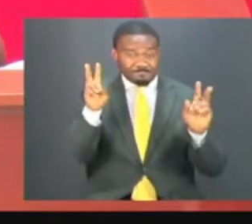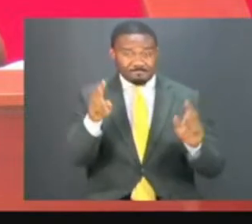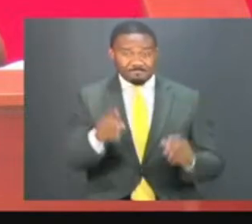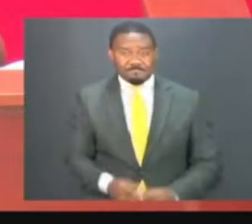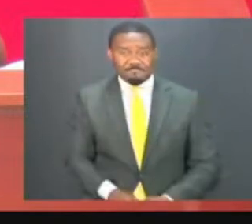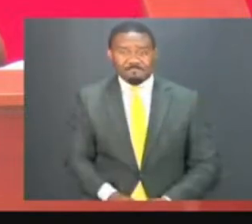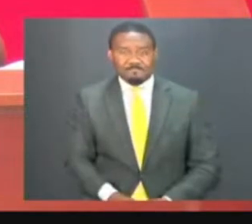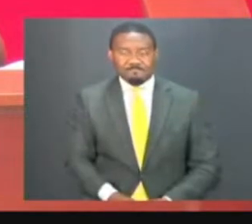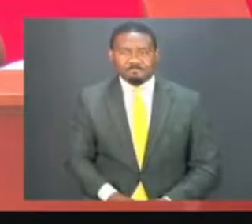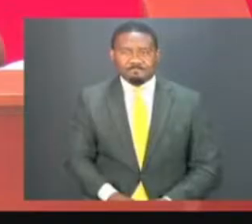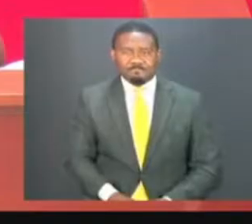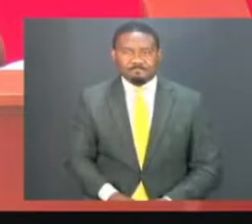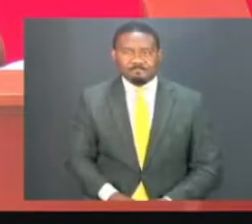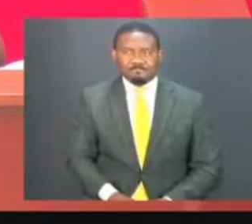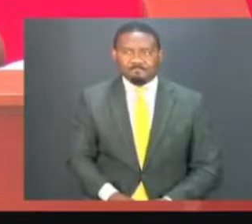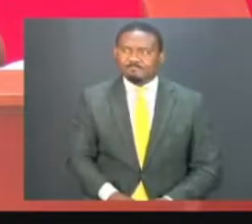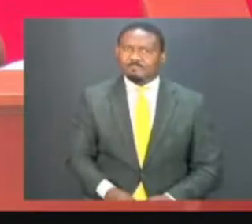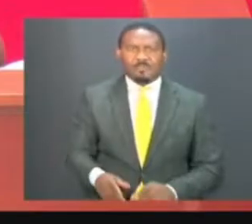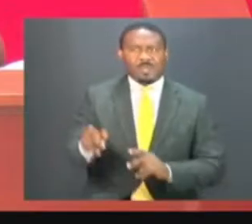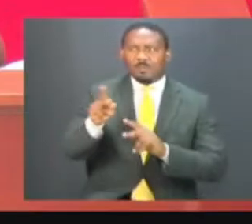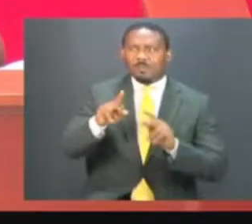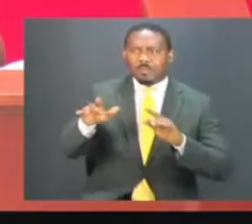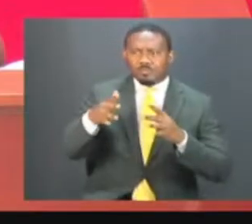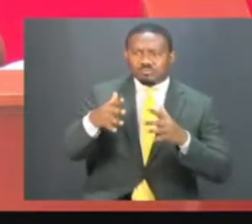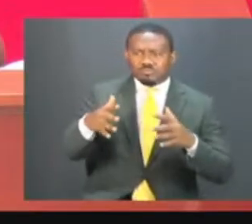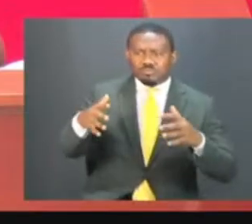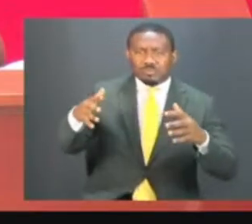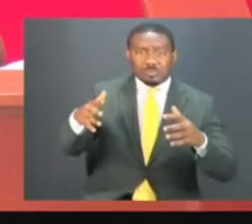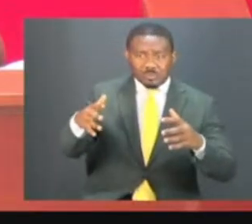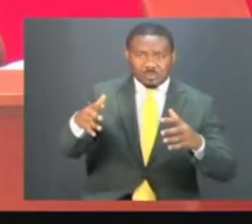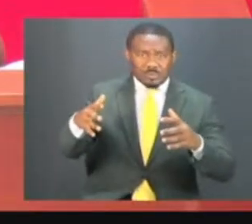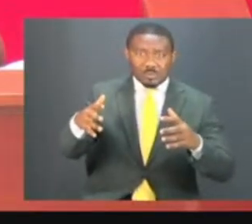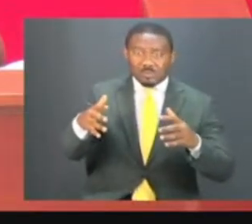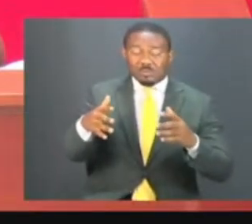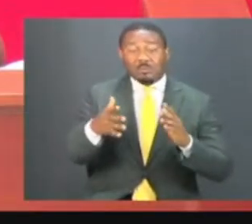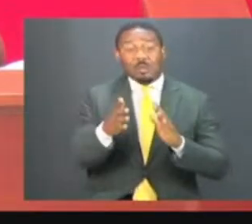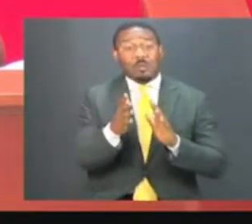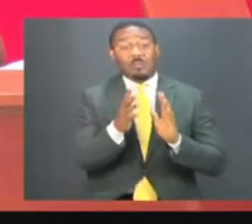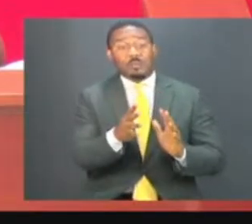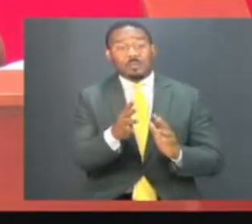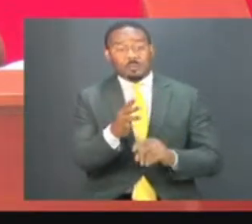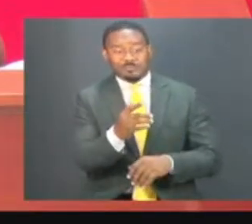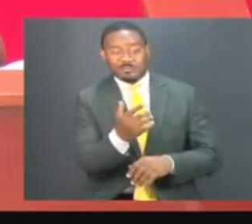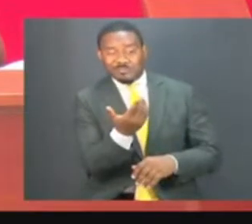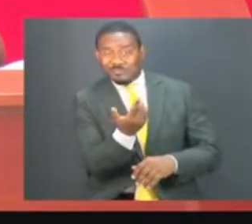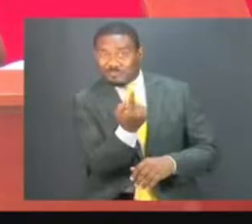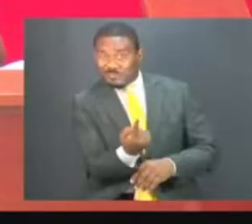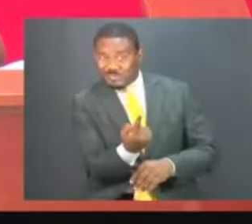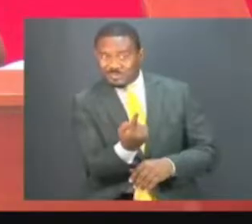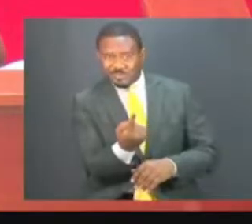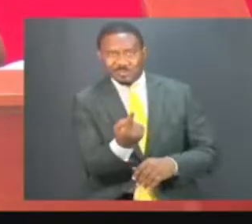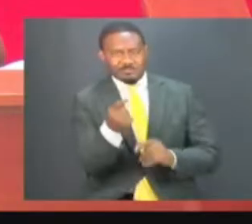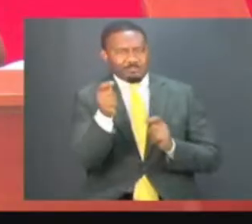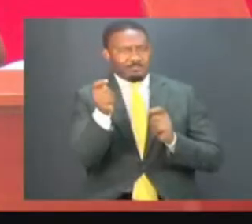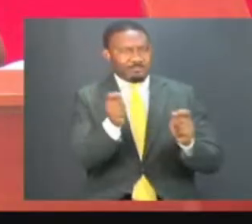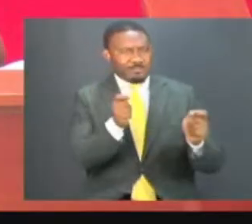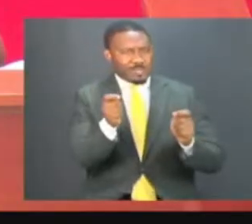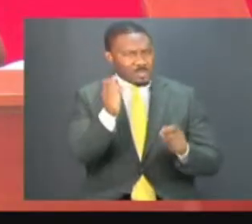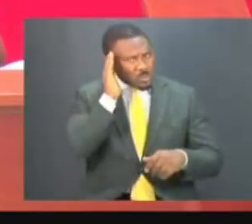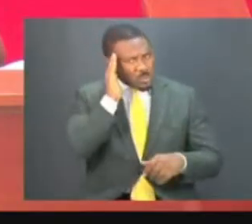a quorum of parliament, apart from the person presiding, shall be